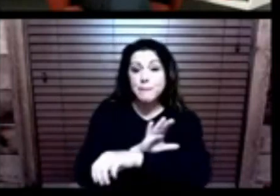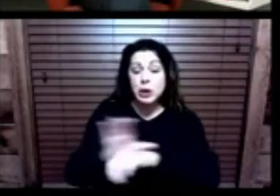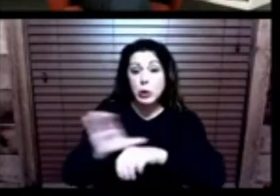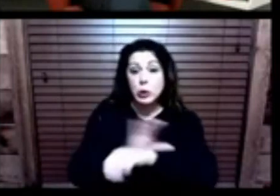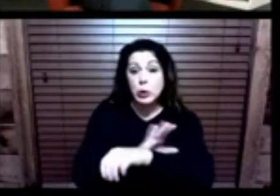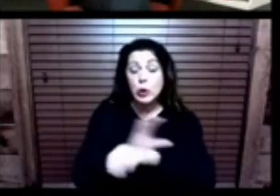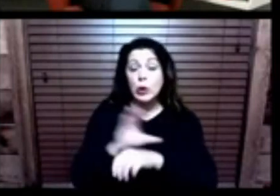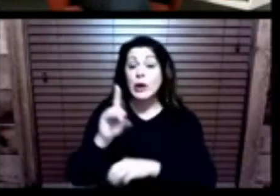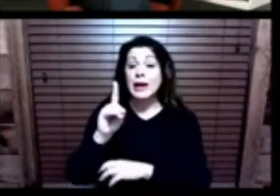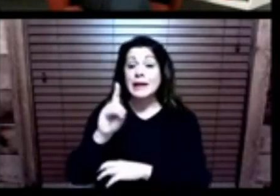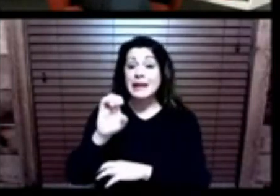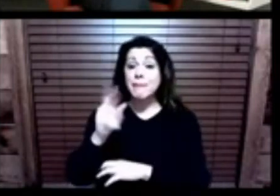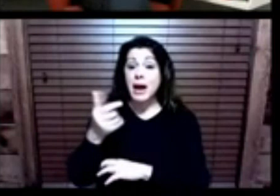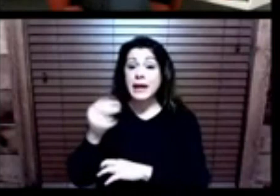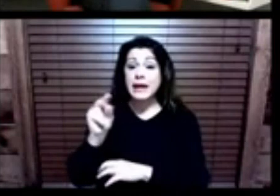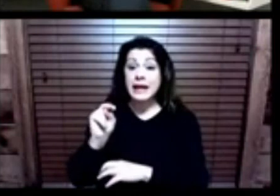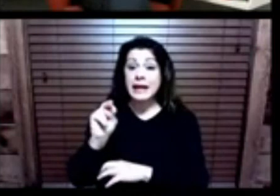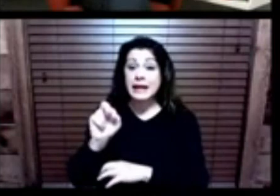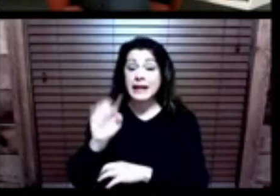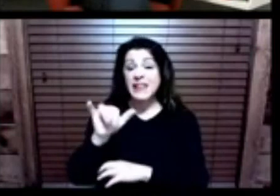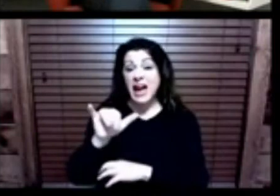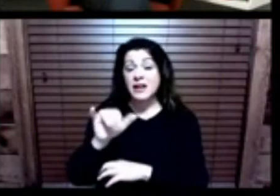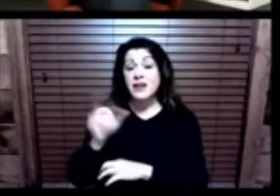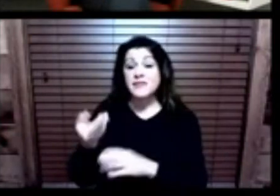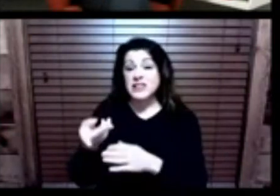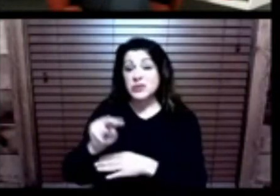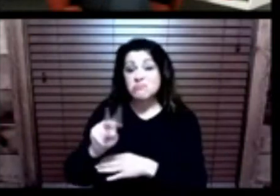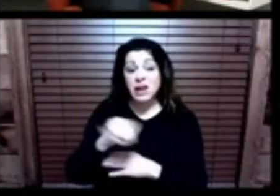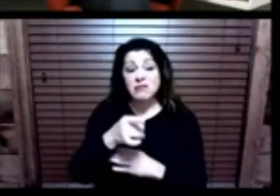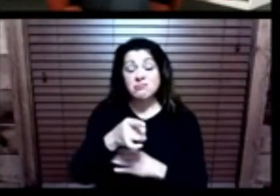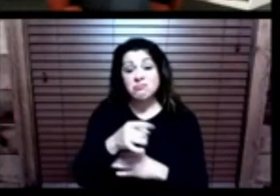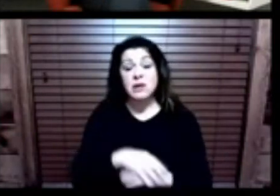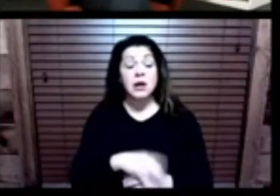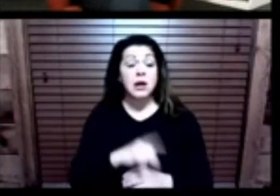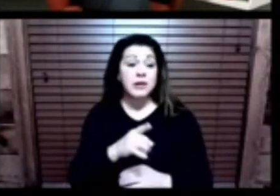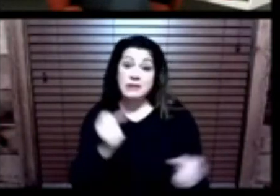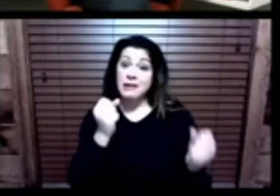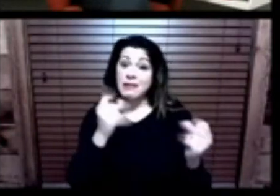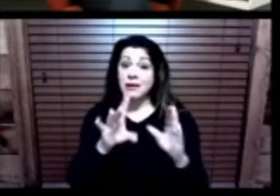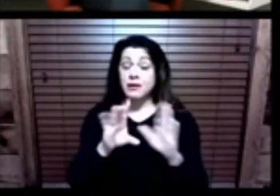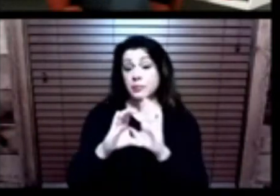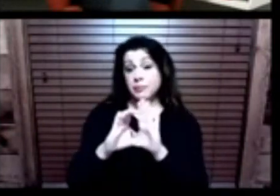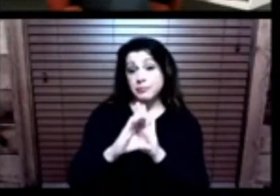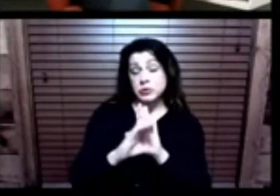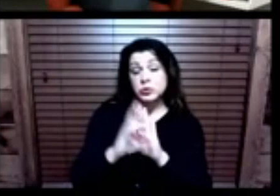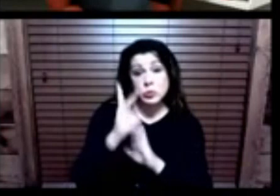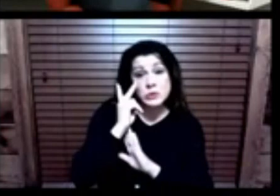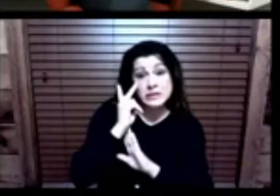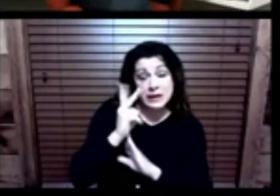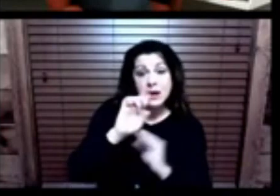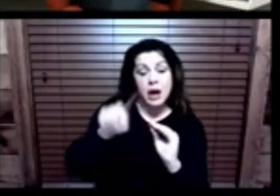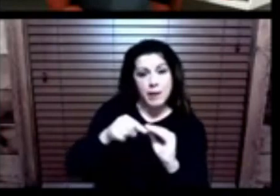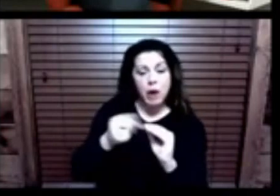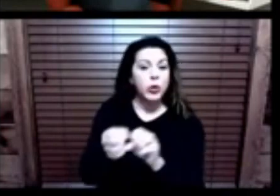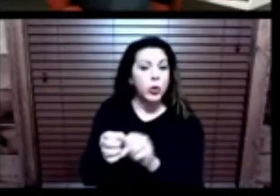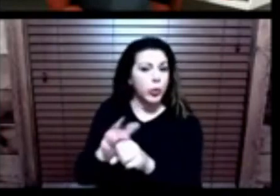vice versa, and various viruses. I feel it. It's, a lot of them you're gonna see is got to do with that corona